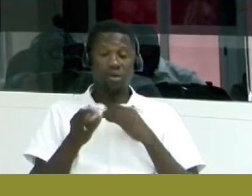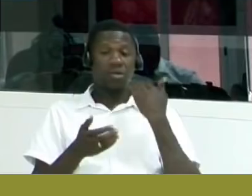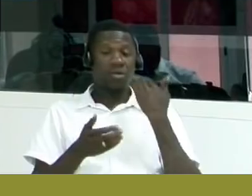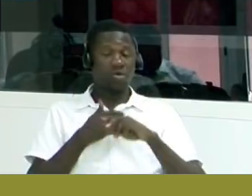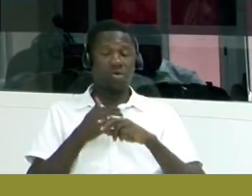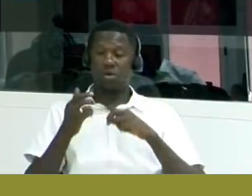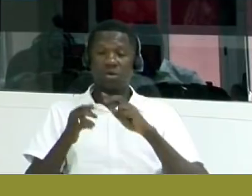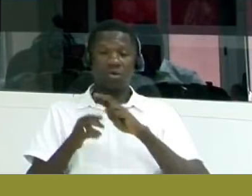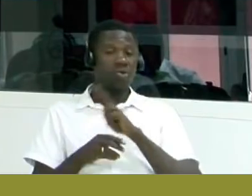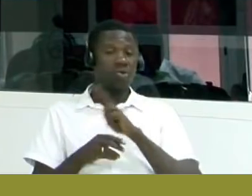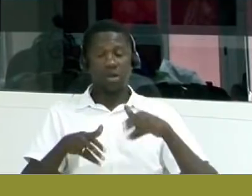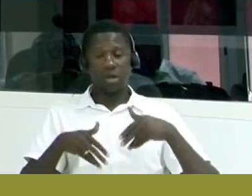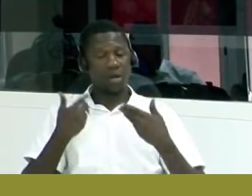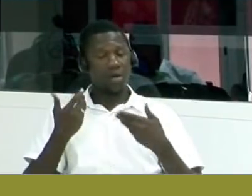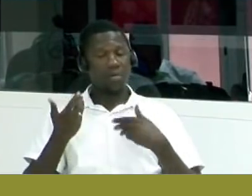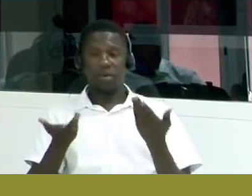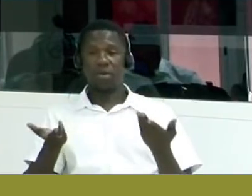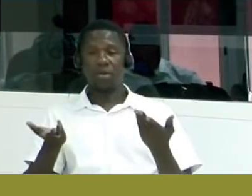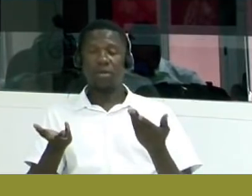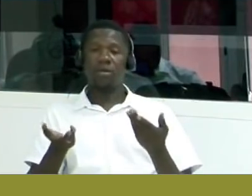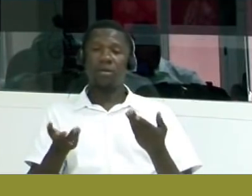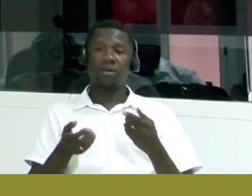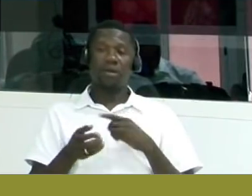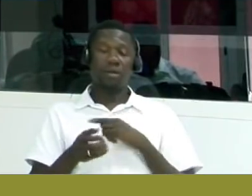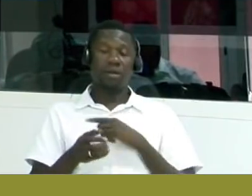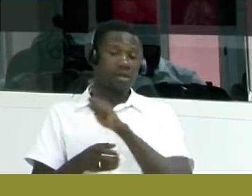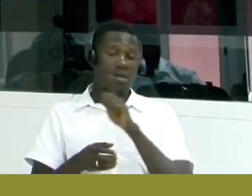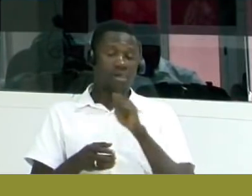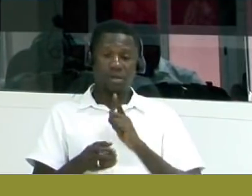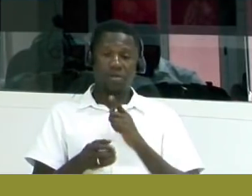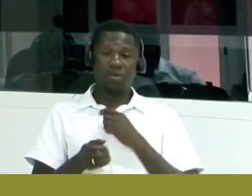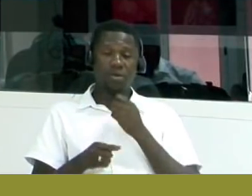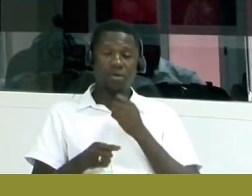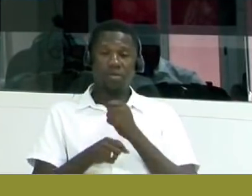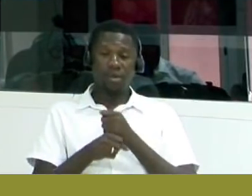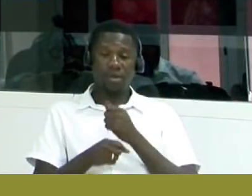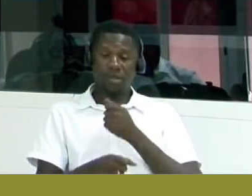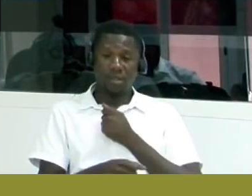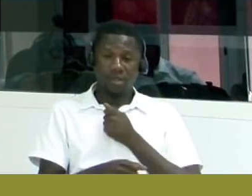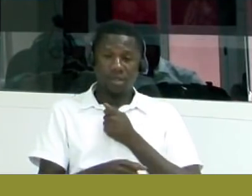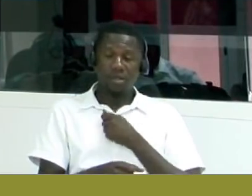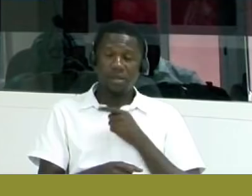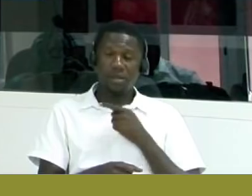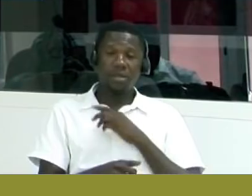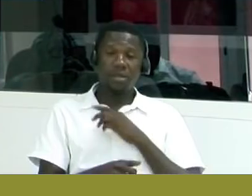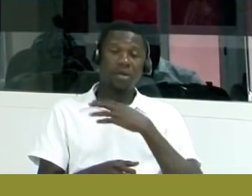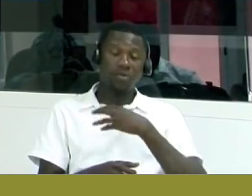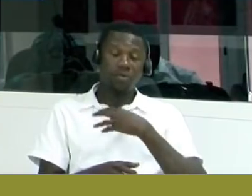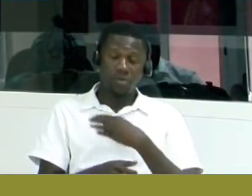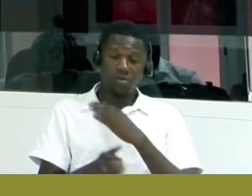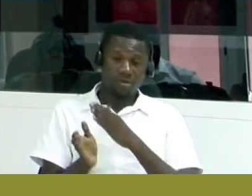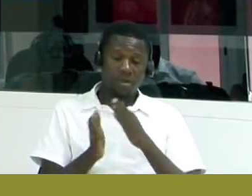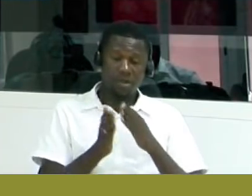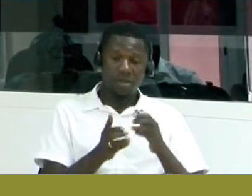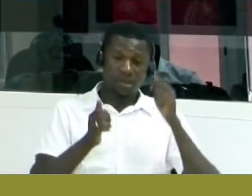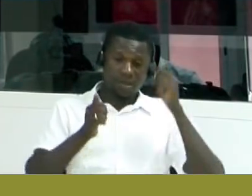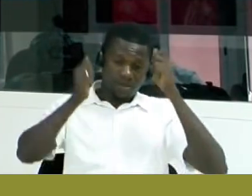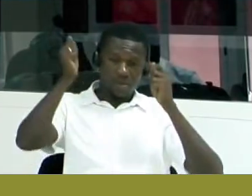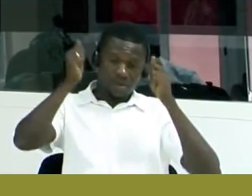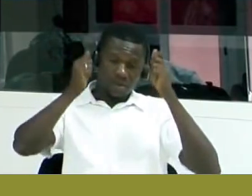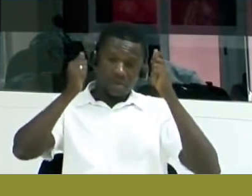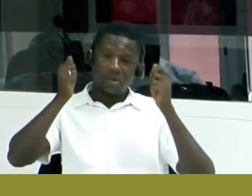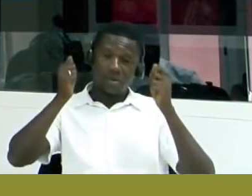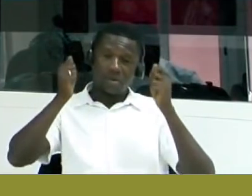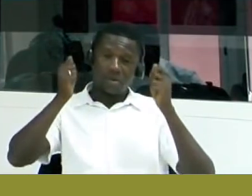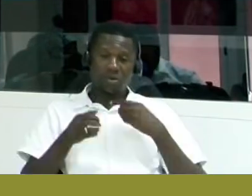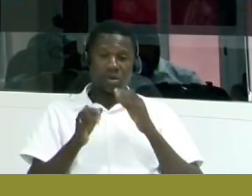students, and they were making threats that they would demonstrate. Could you